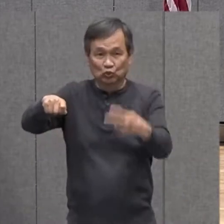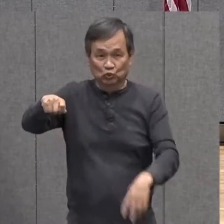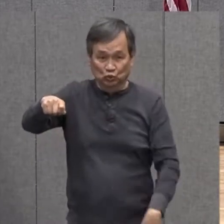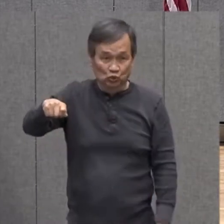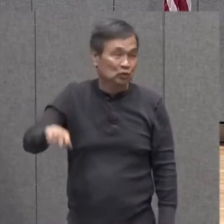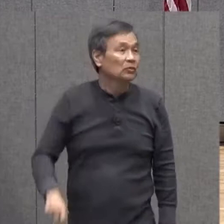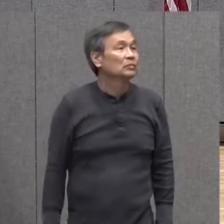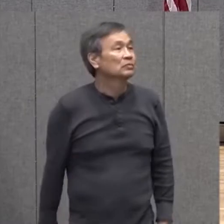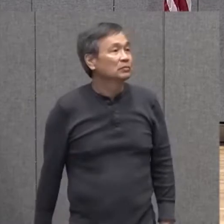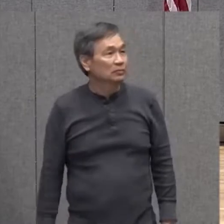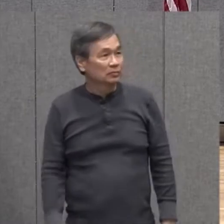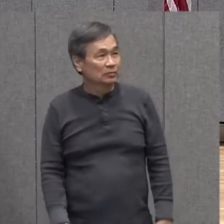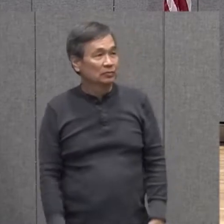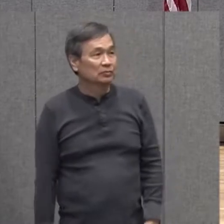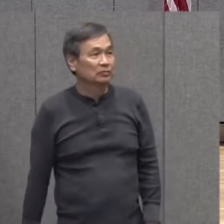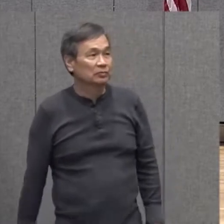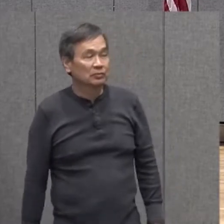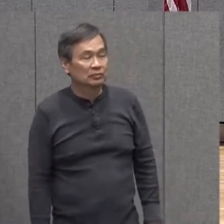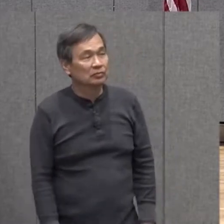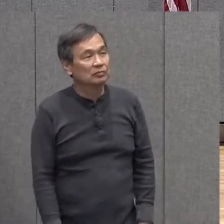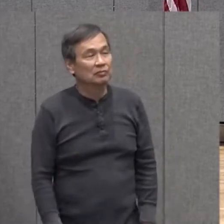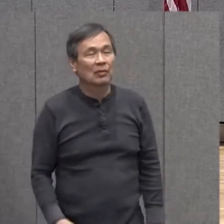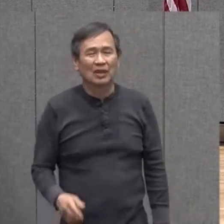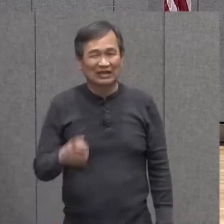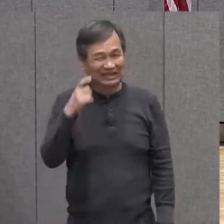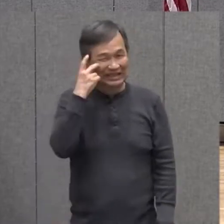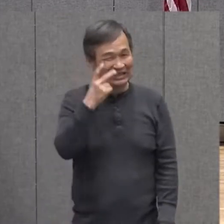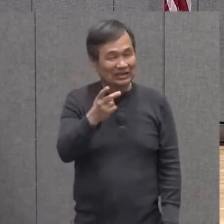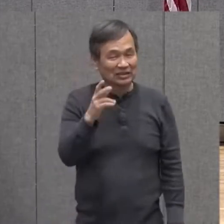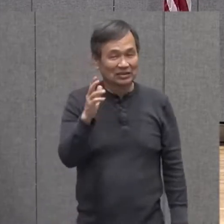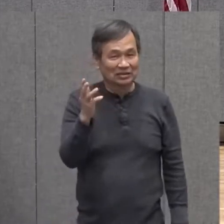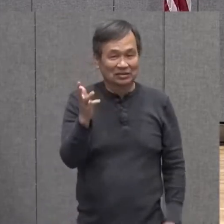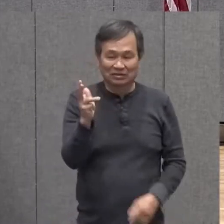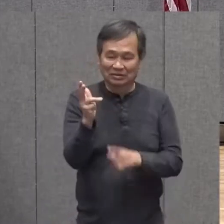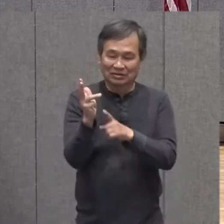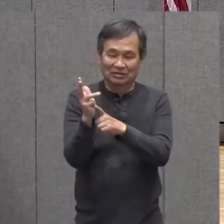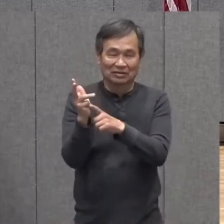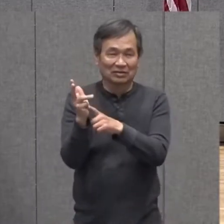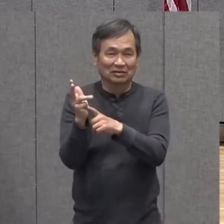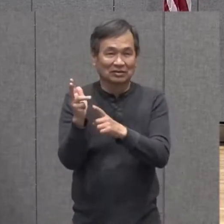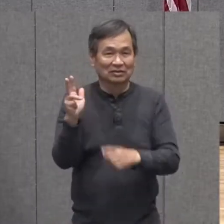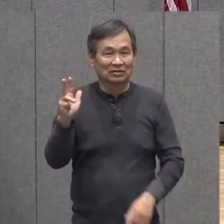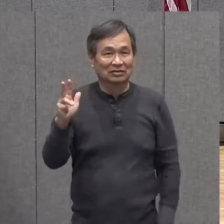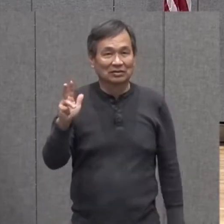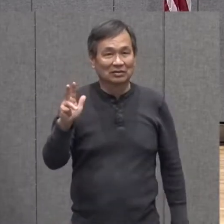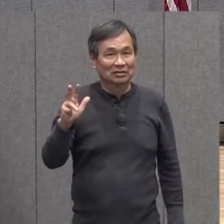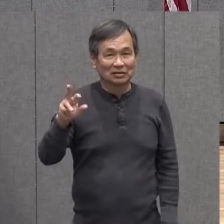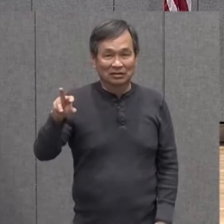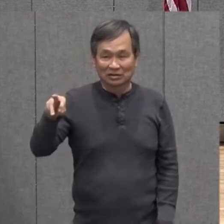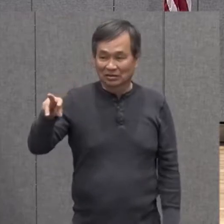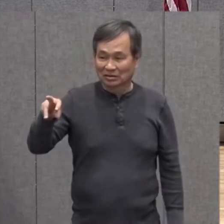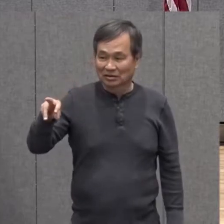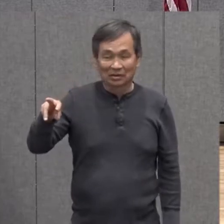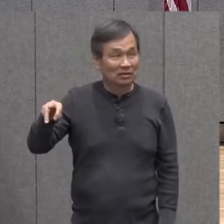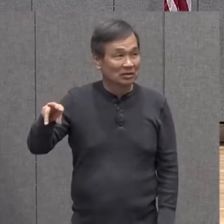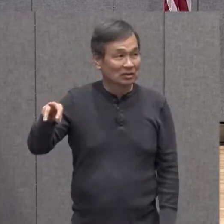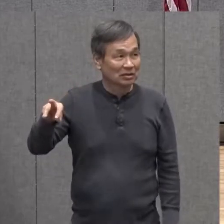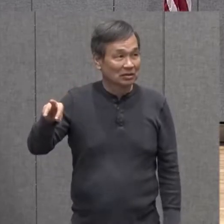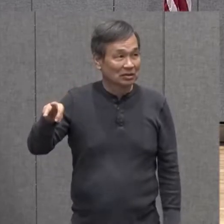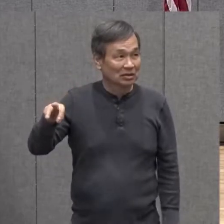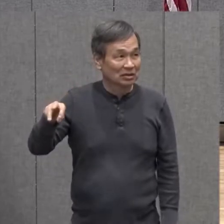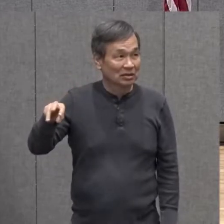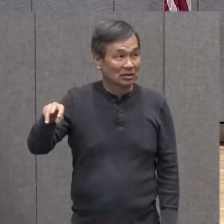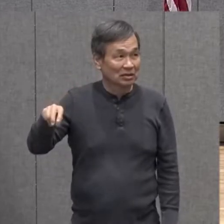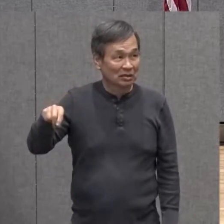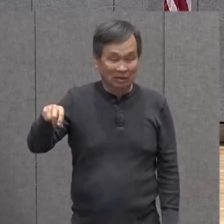en esa mano. When I hold the 2, I have one between my pinky and my ring finger, and I have the other one in my pincher fingers. And I